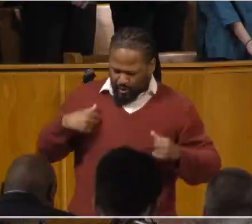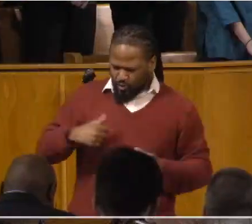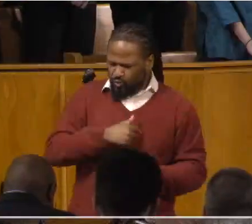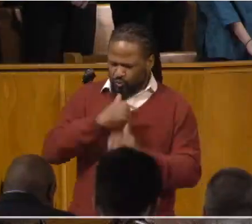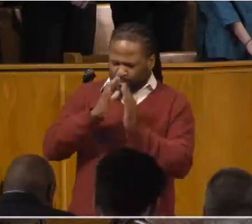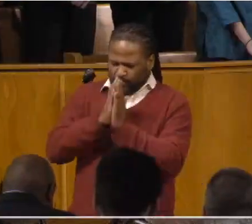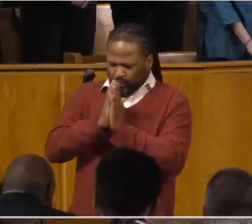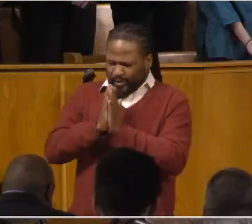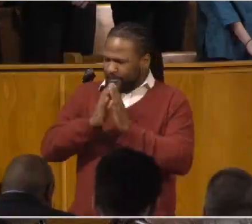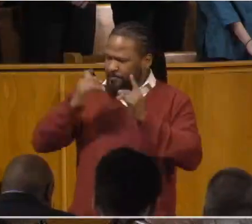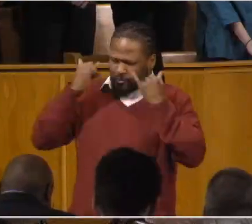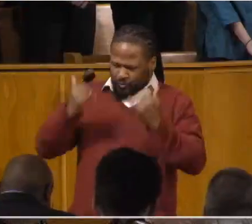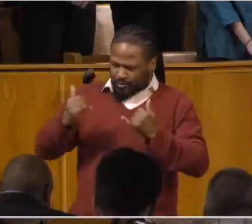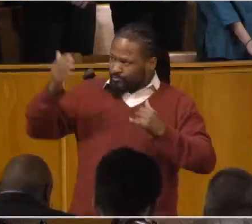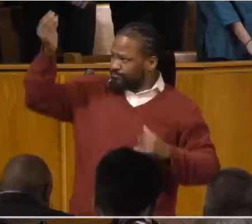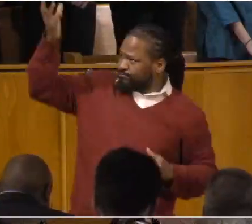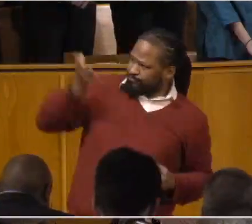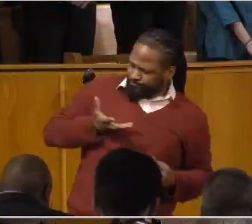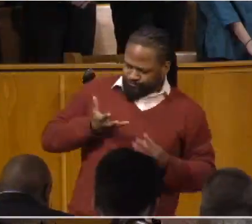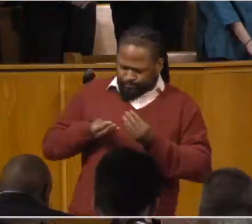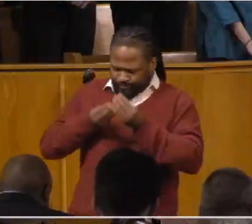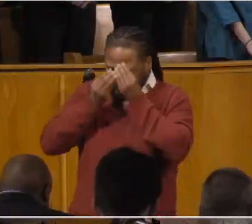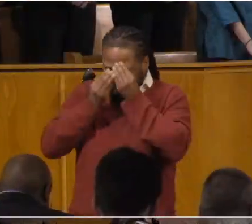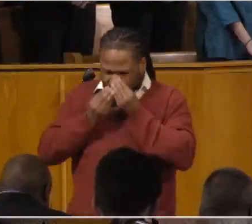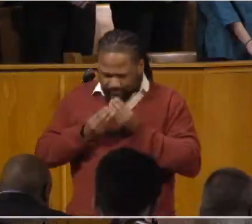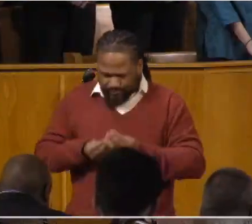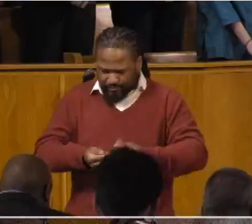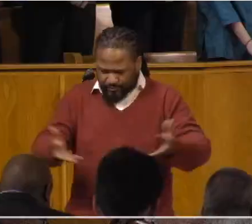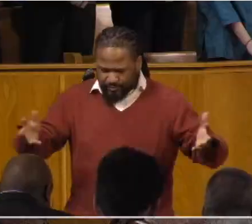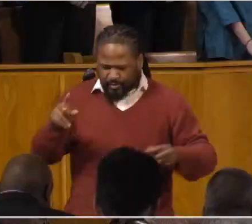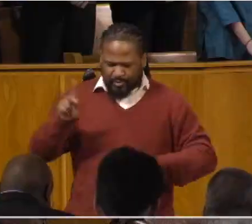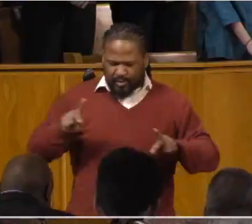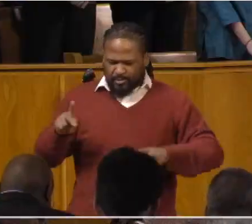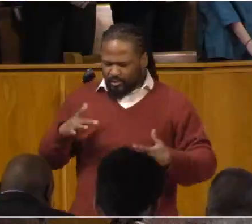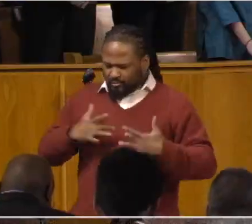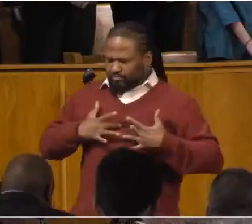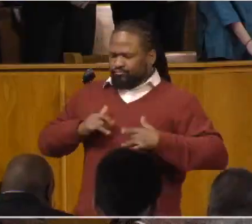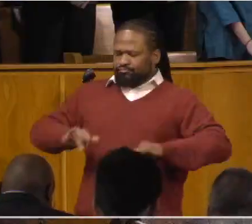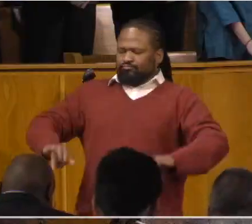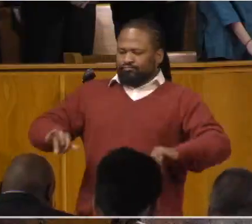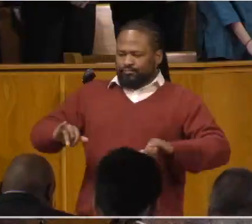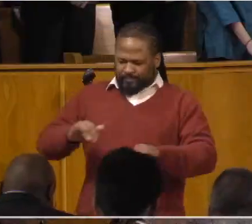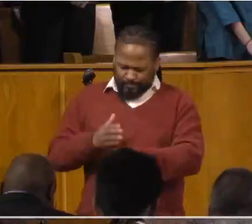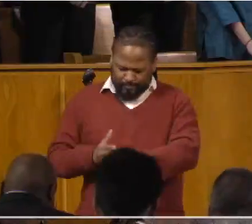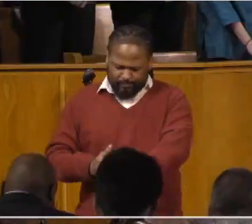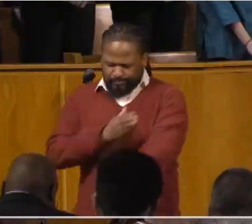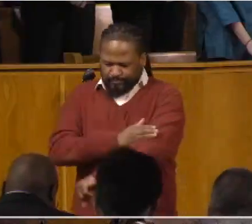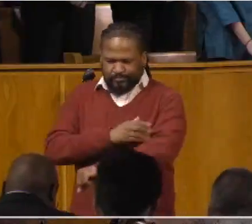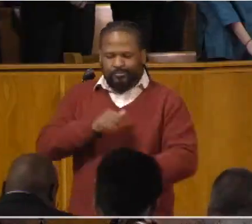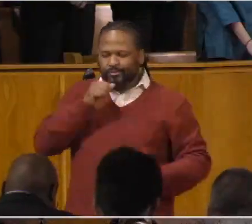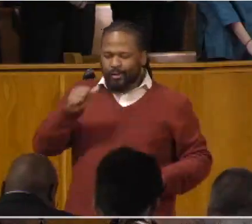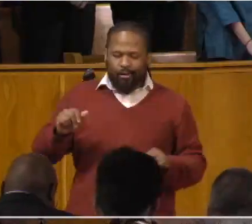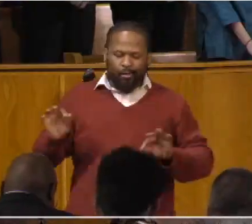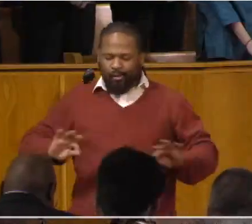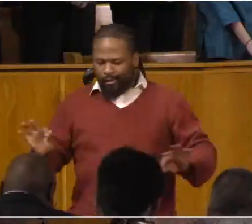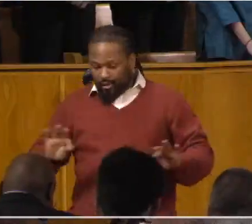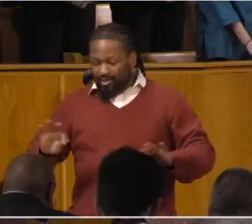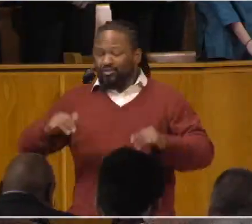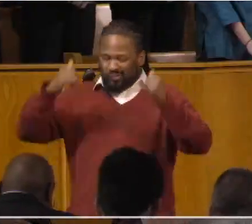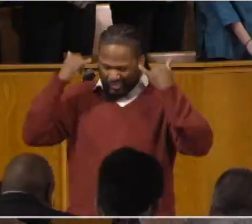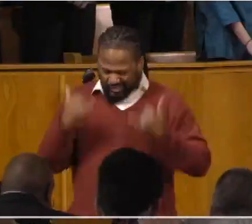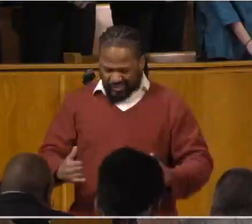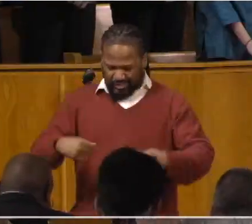go forth, and we know that it will not return void. So we also pray, Lord God, that you would hide your servant behind